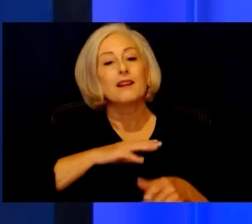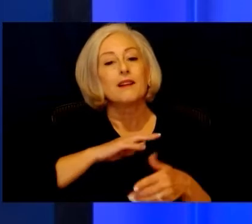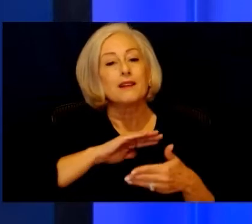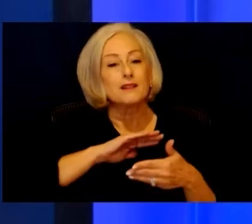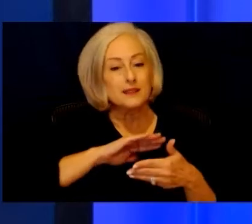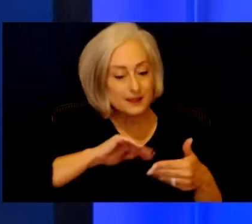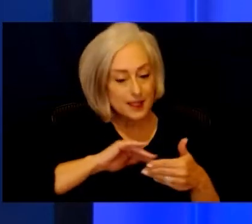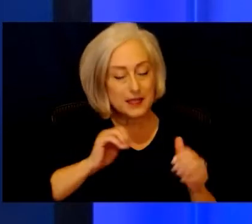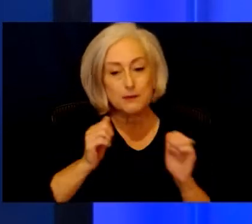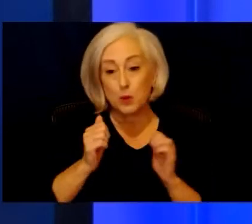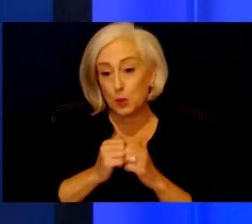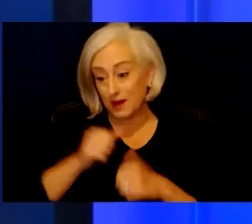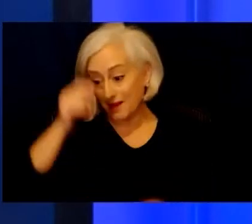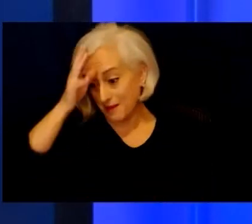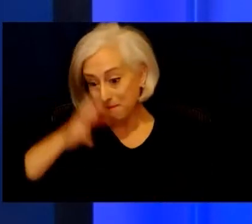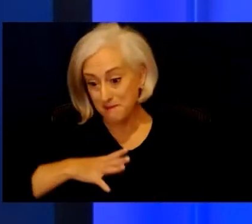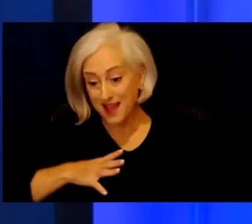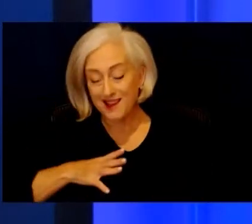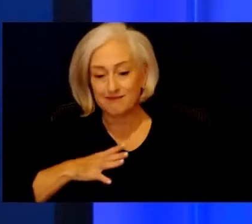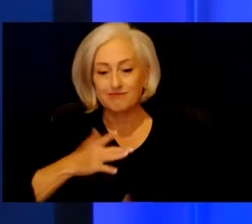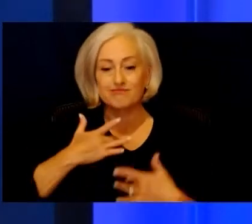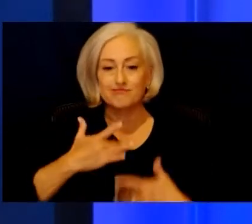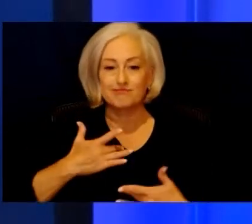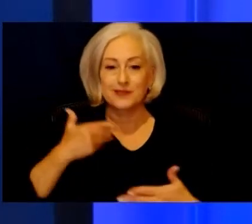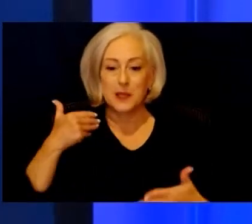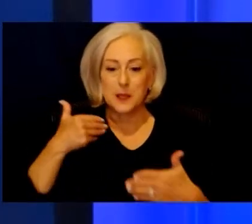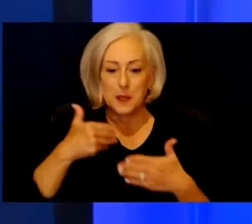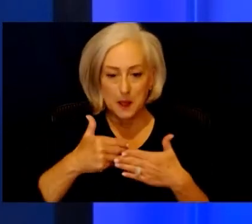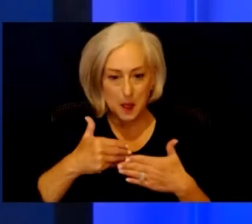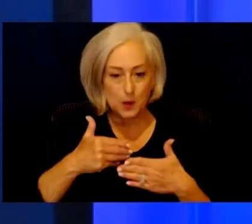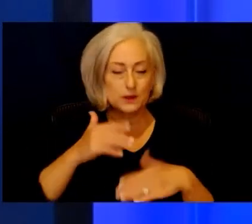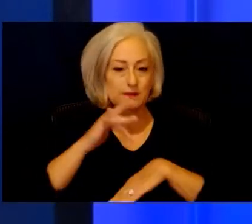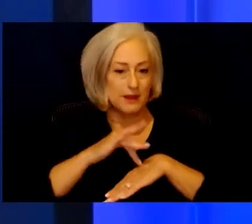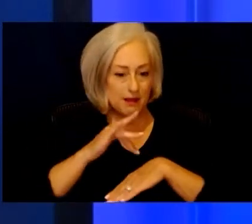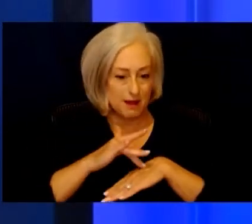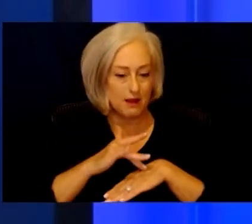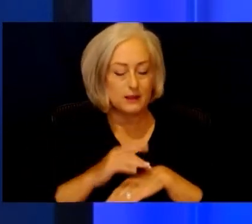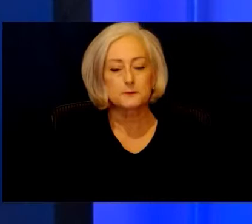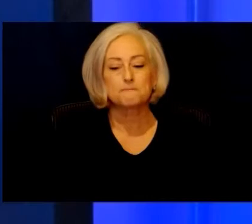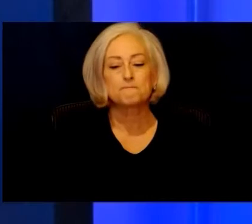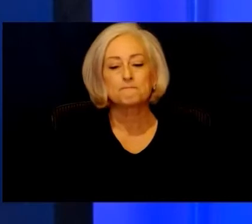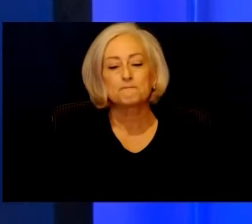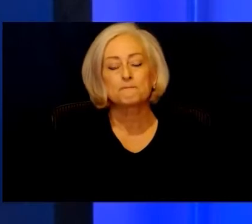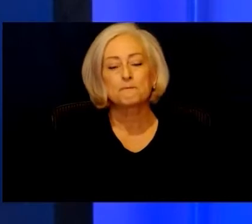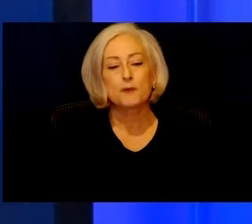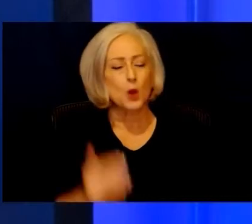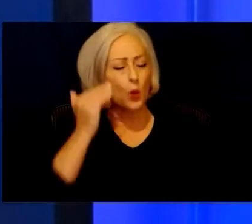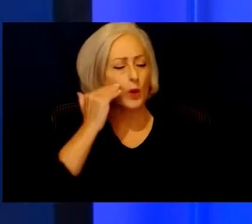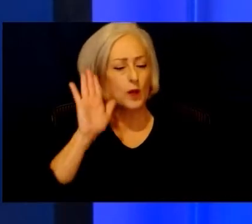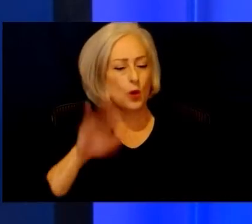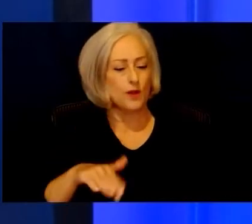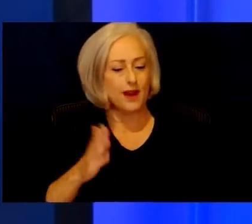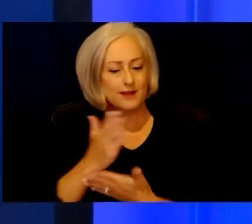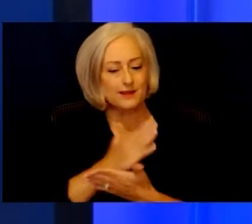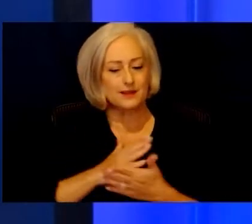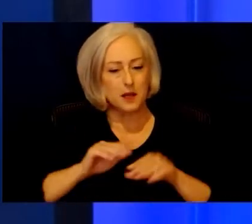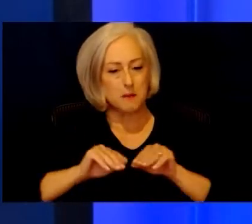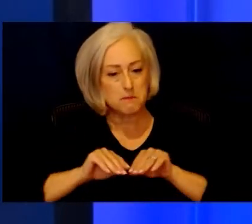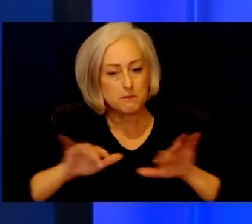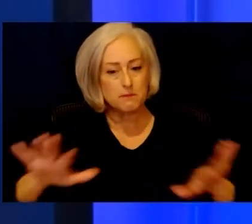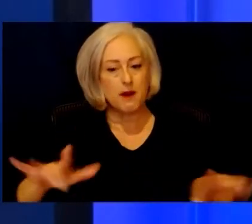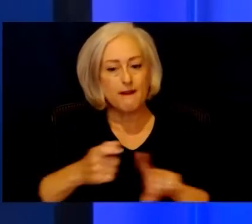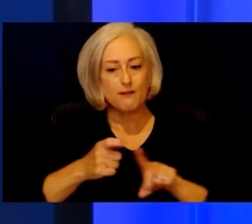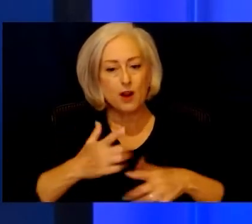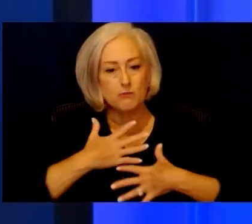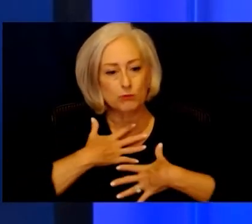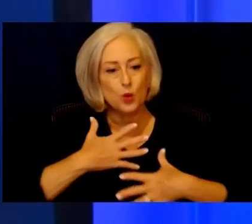close contact. So just as you said, we know there can also be some spread on respiratory droplets,